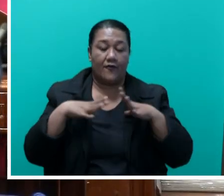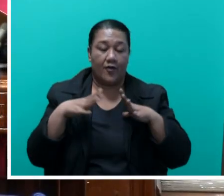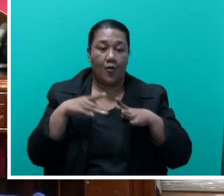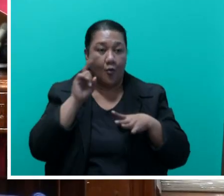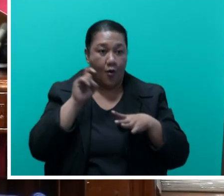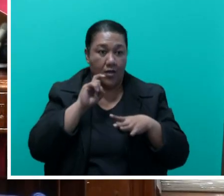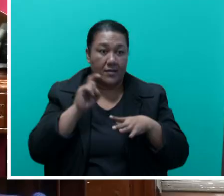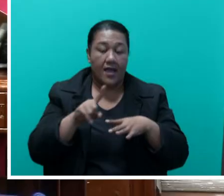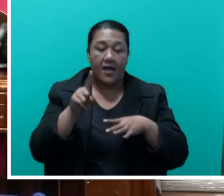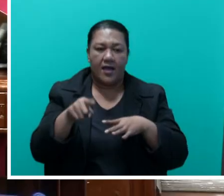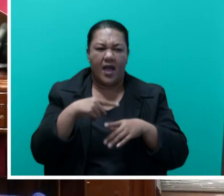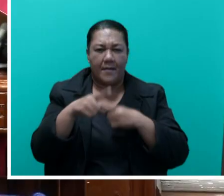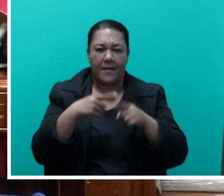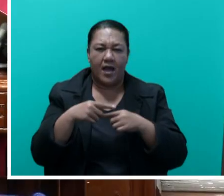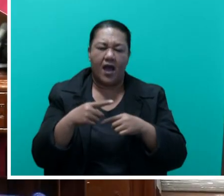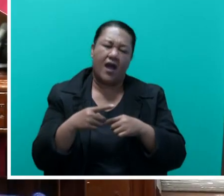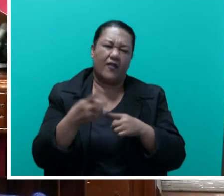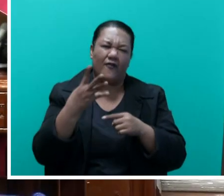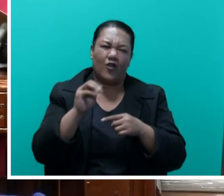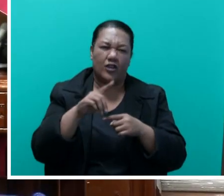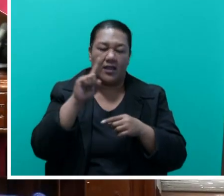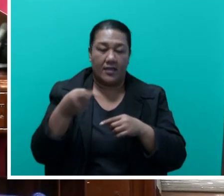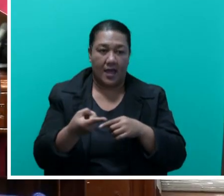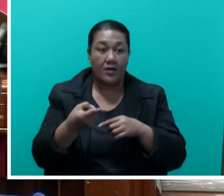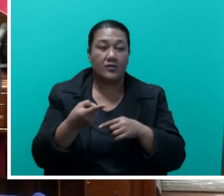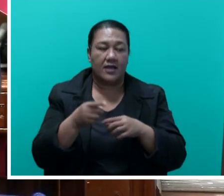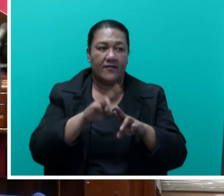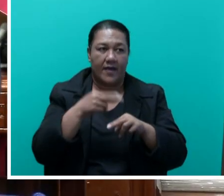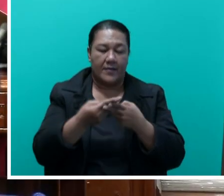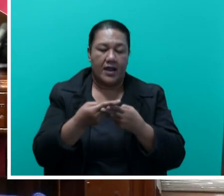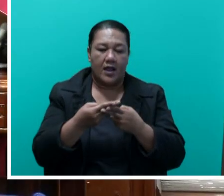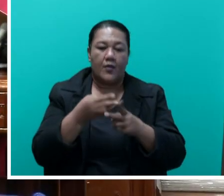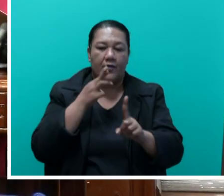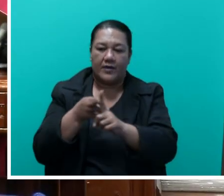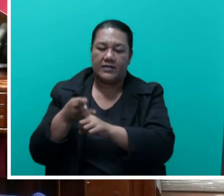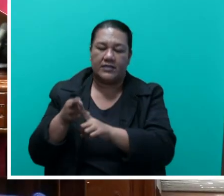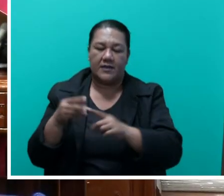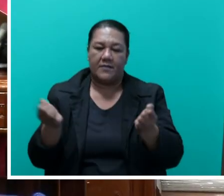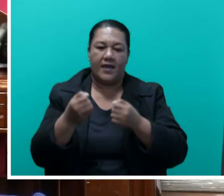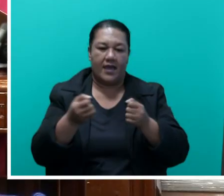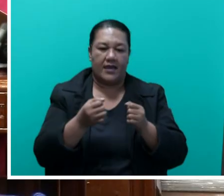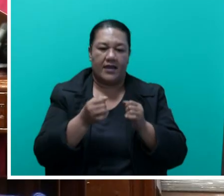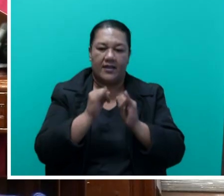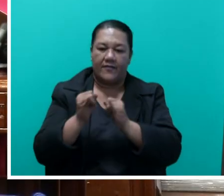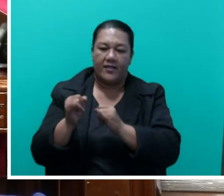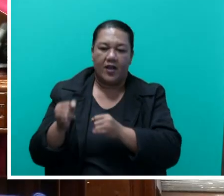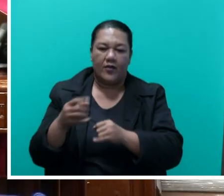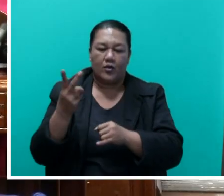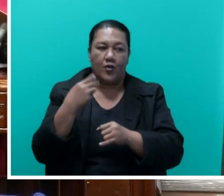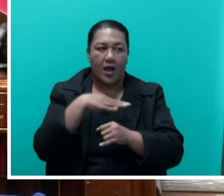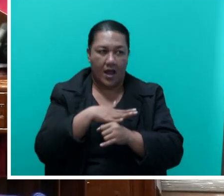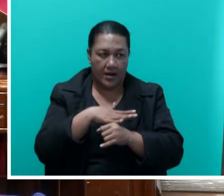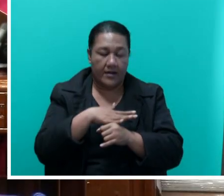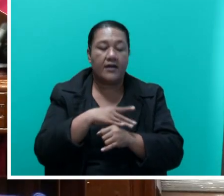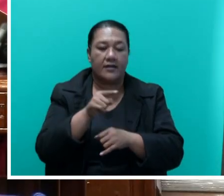around 40,000 households will reach many individuals, about 200 per household, and equal